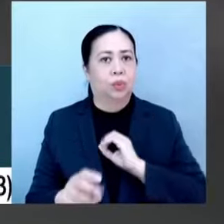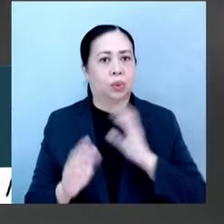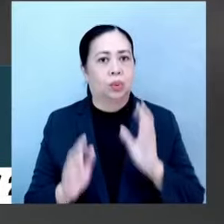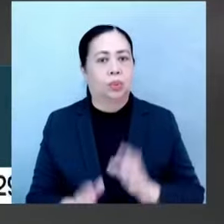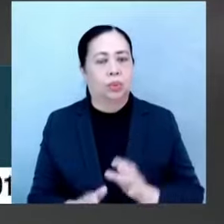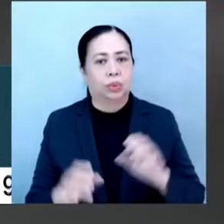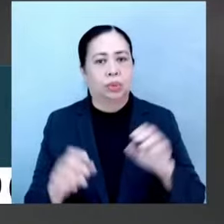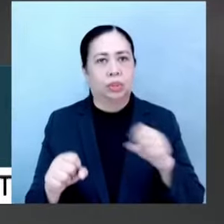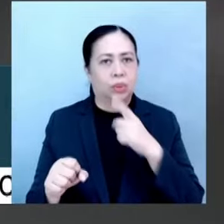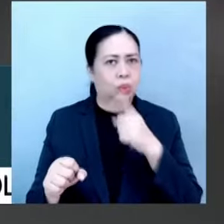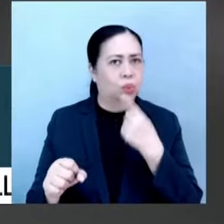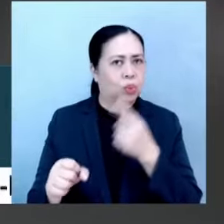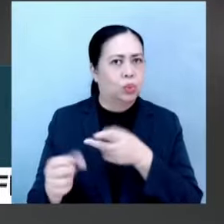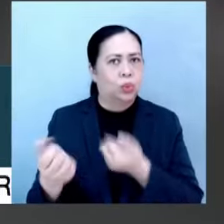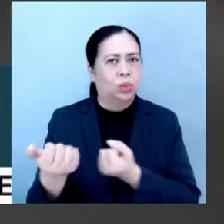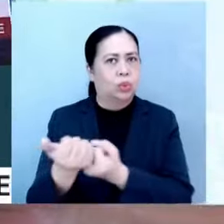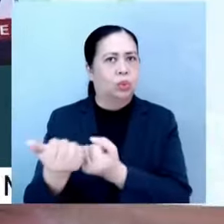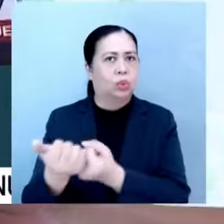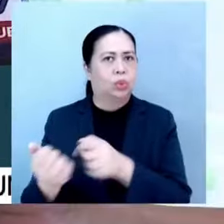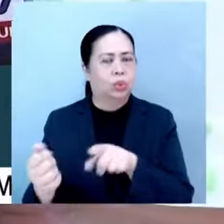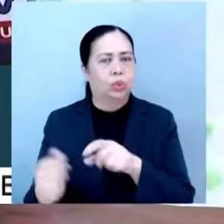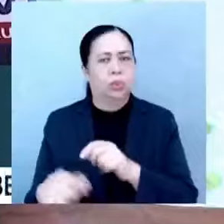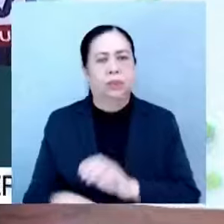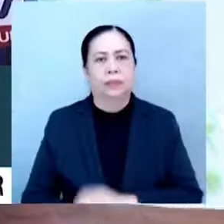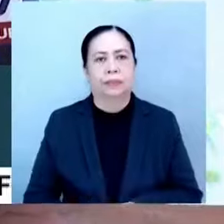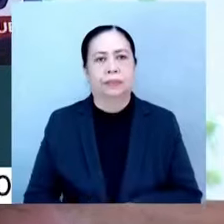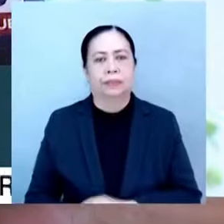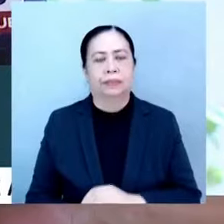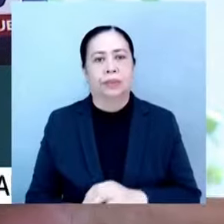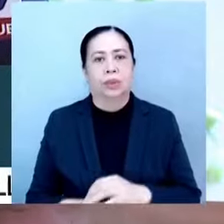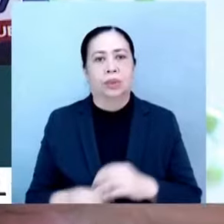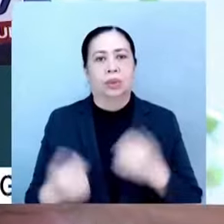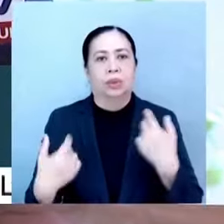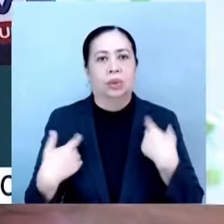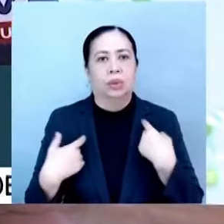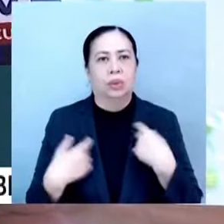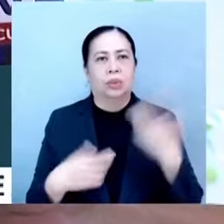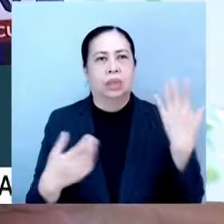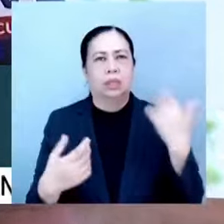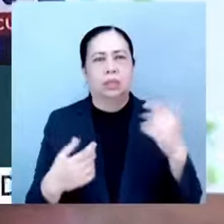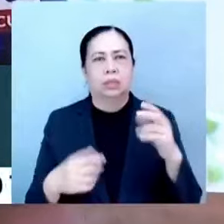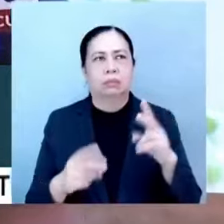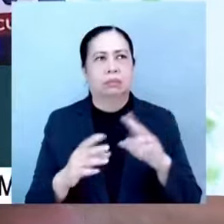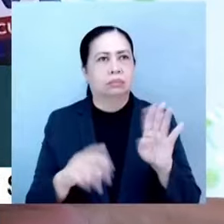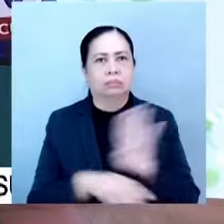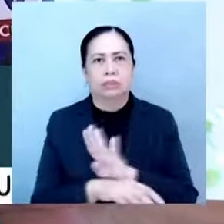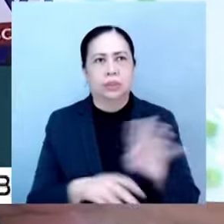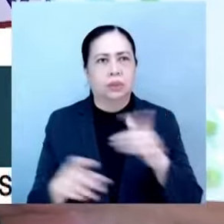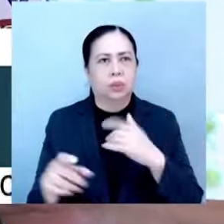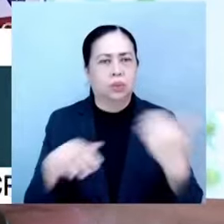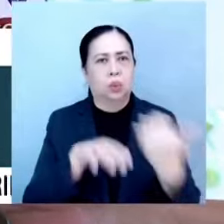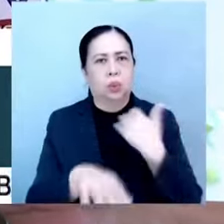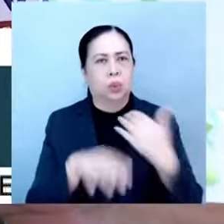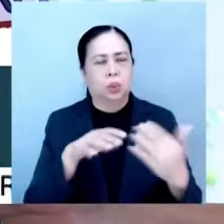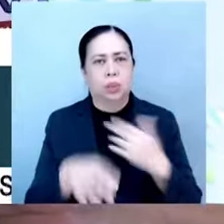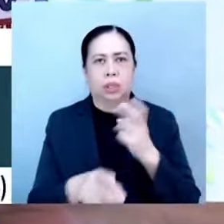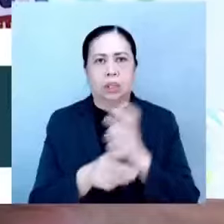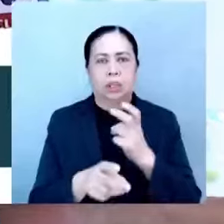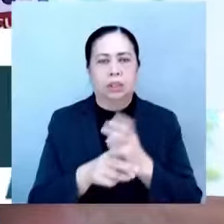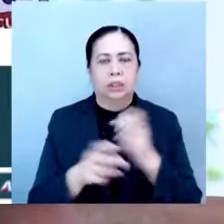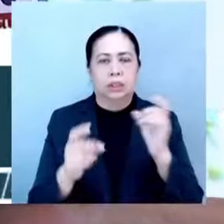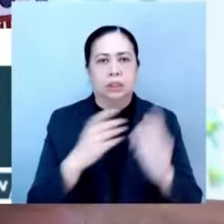they were escorting. The road was too busy at that time then, and it would be very risky po